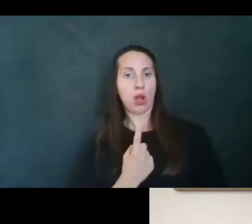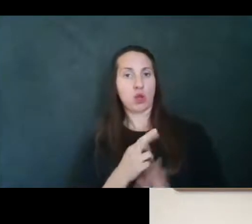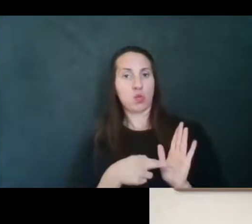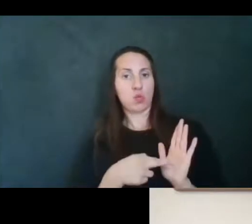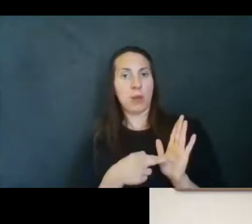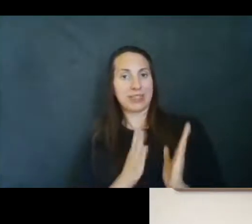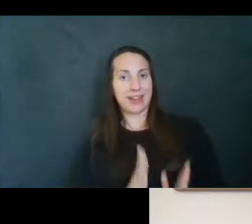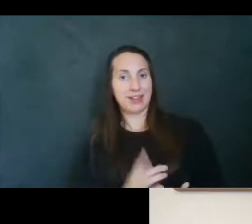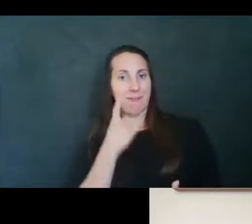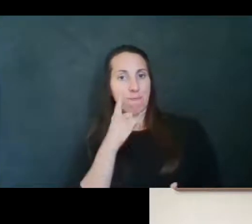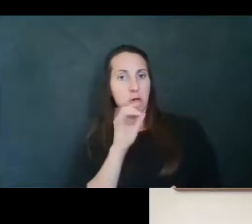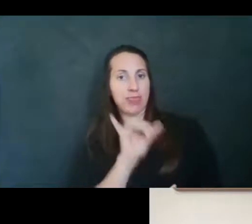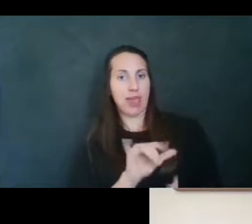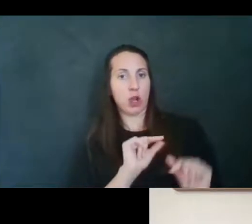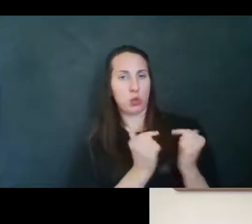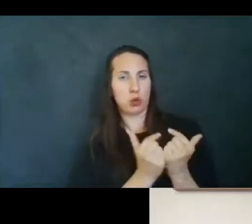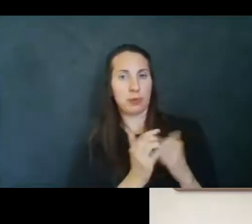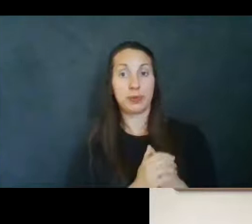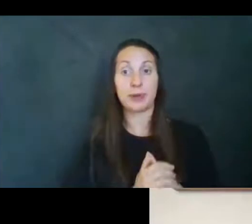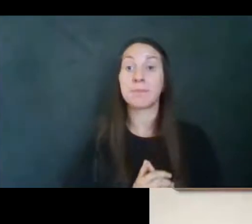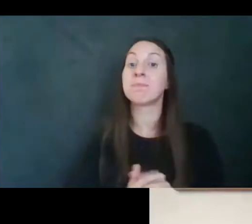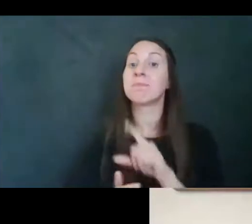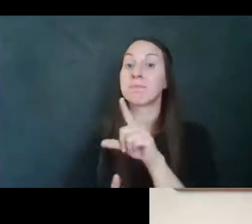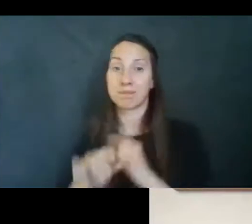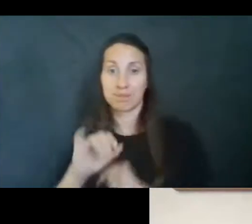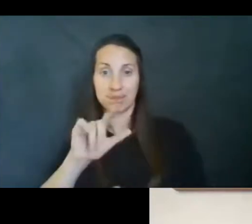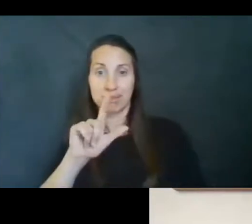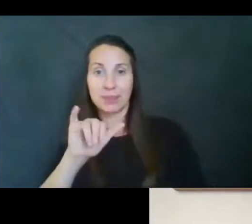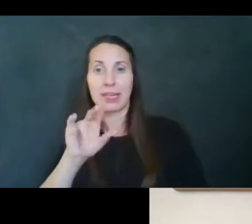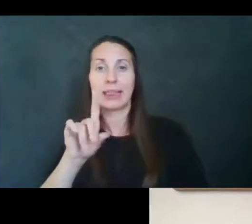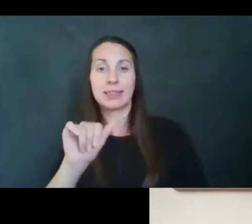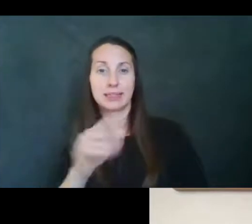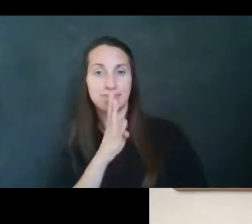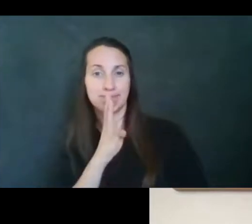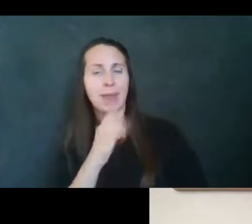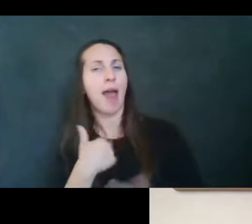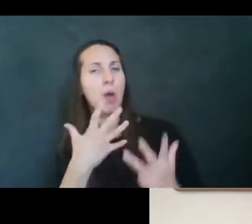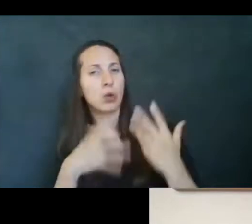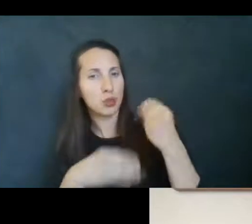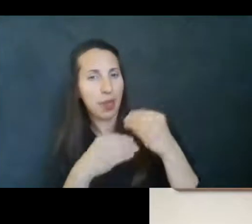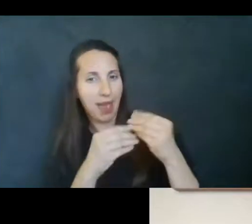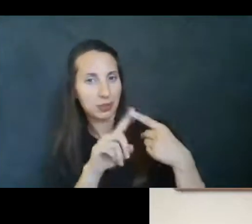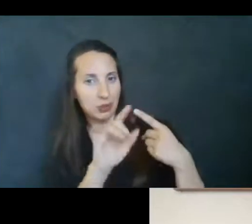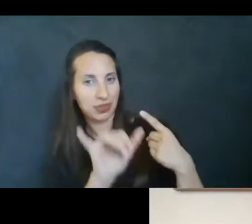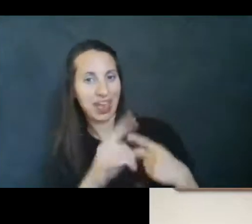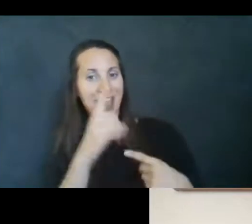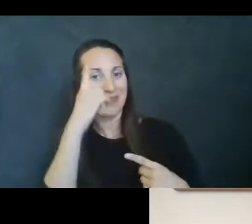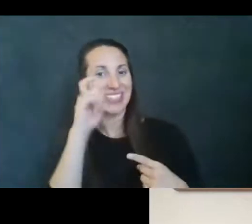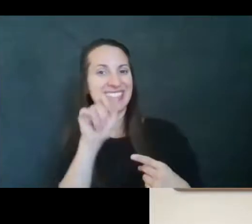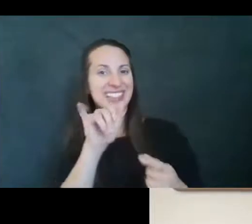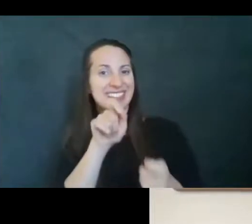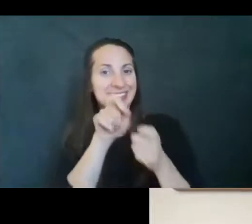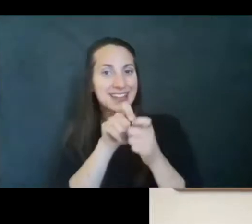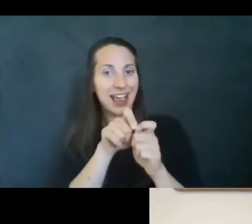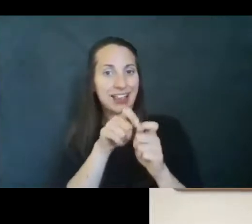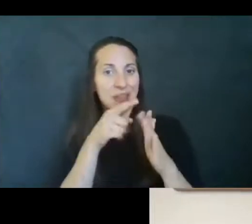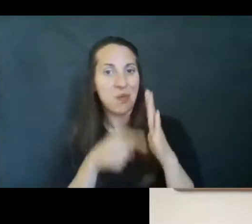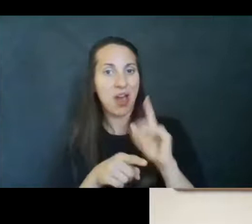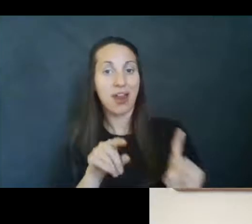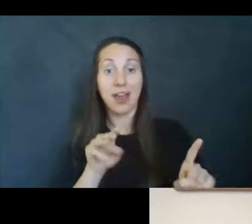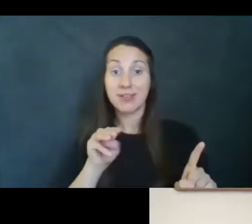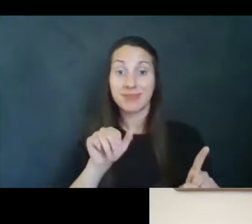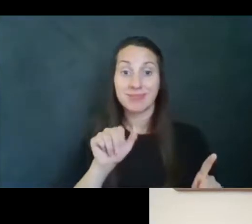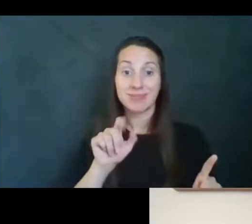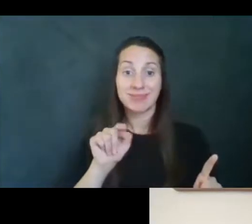So I would just like to add to this, because I think this is exactly what Matan's job actually